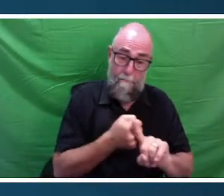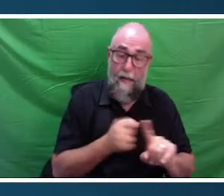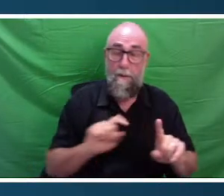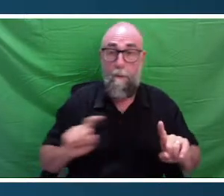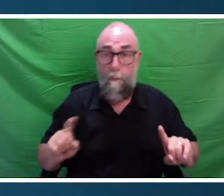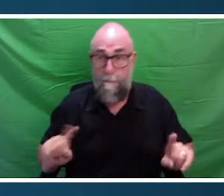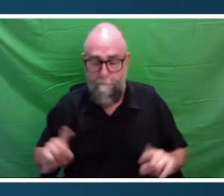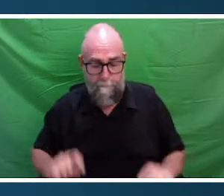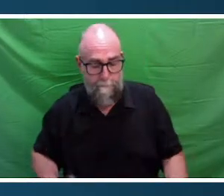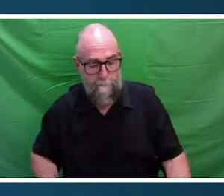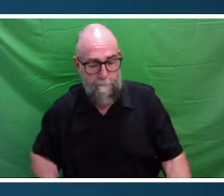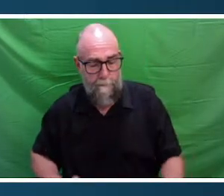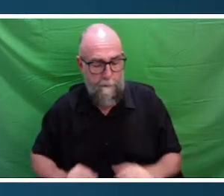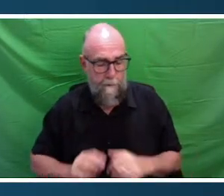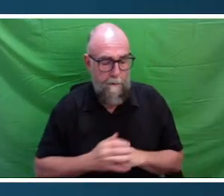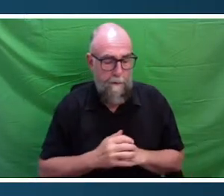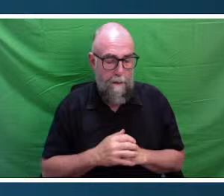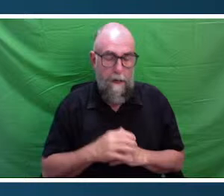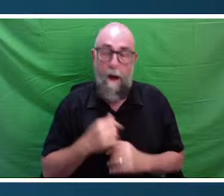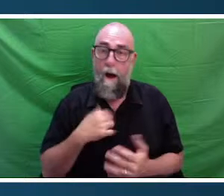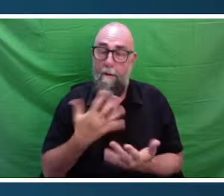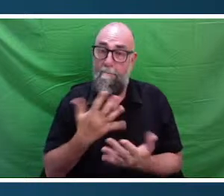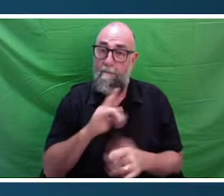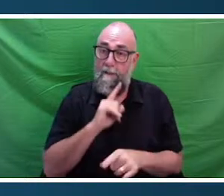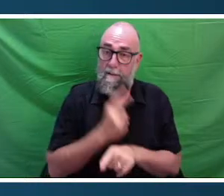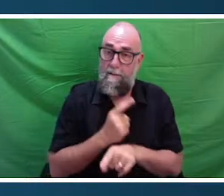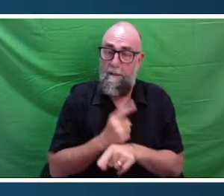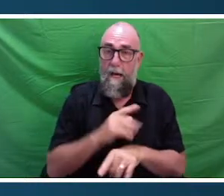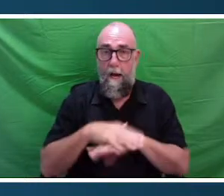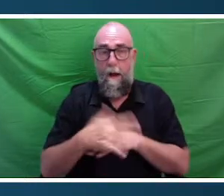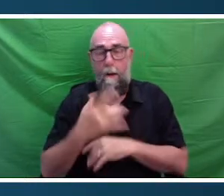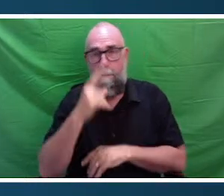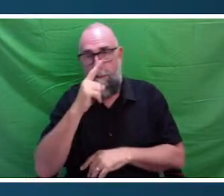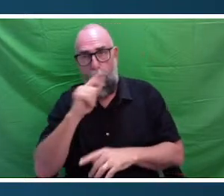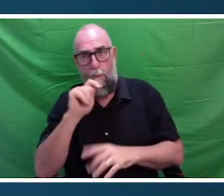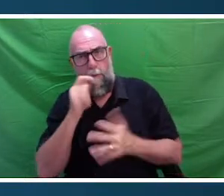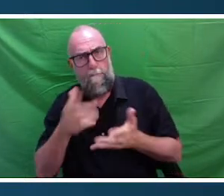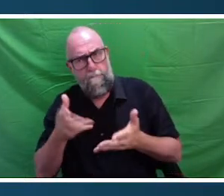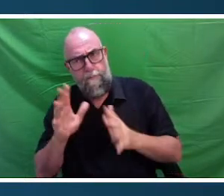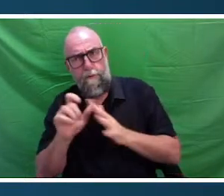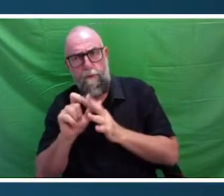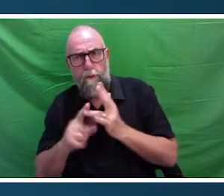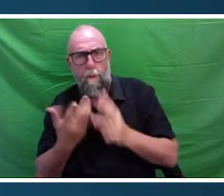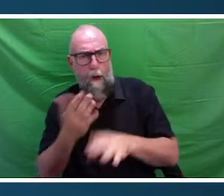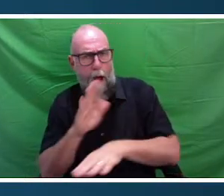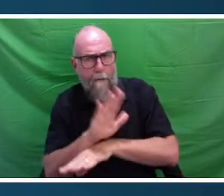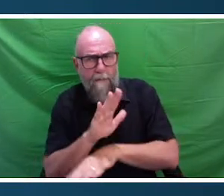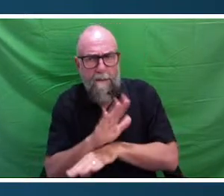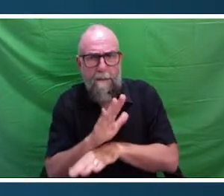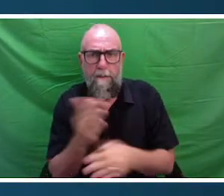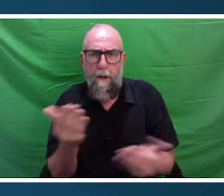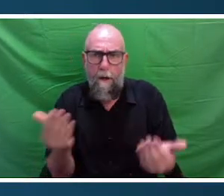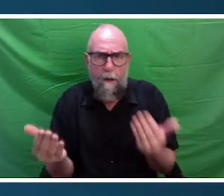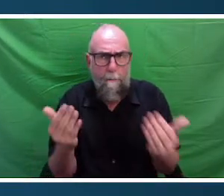preview, people do earn a lot more overseas than they would at home. I've got average earnings up here for you, which